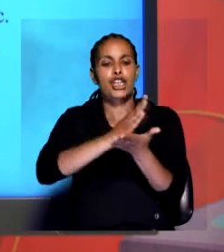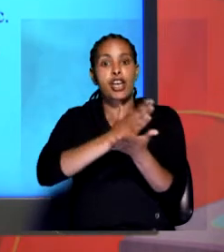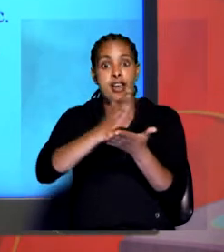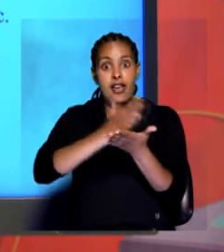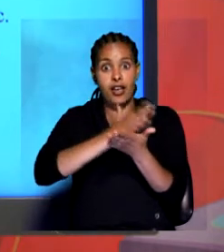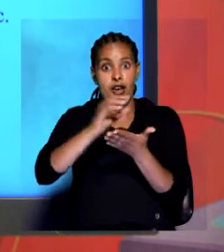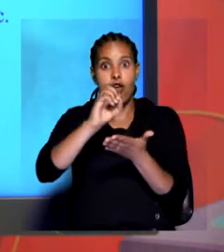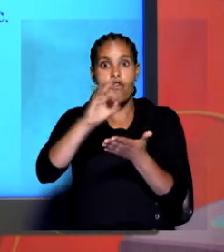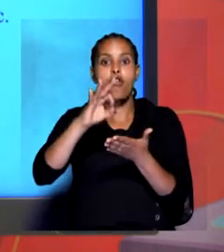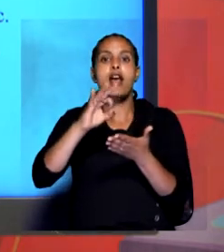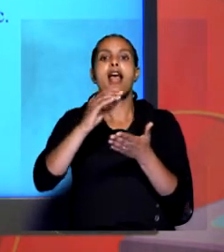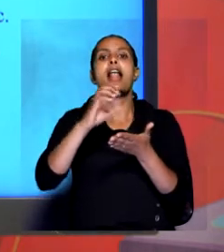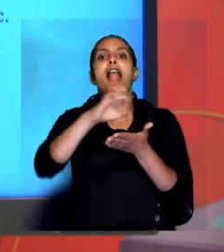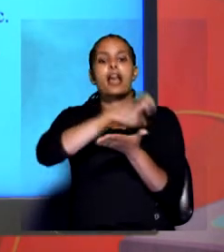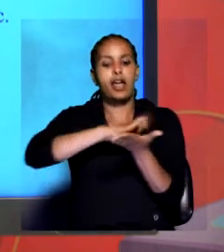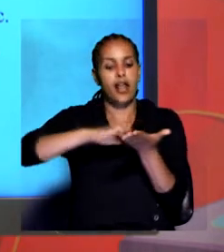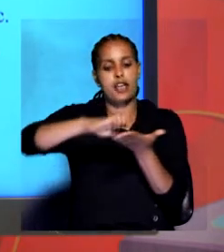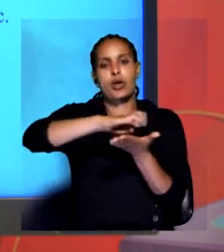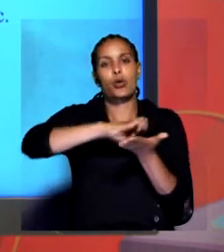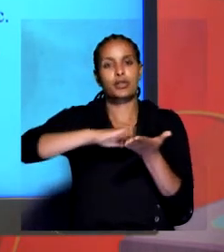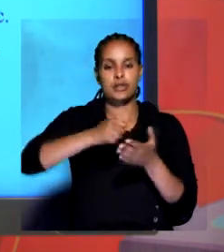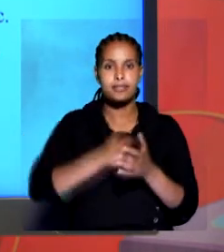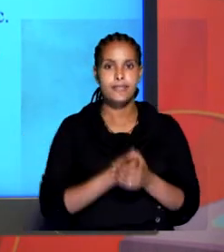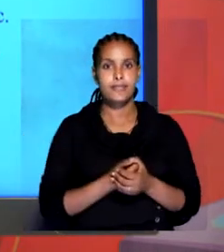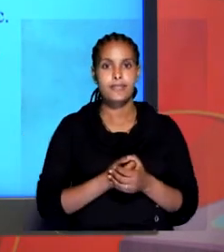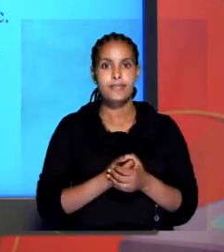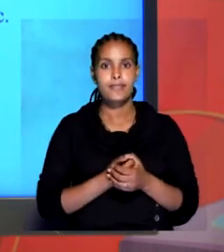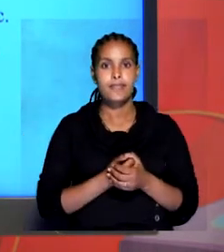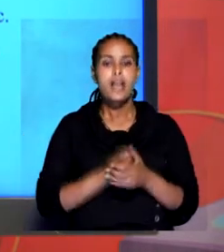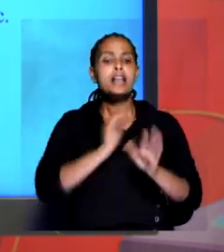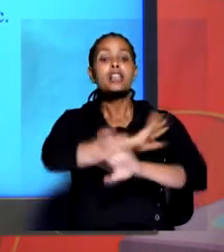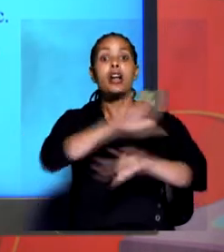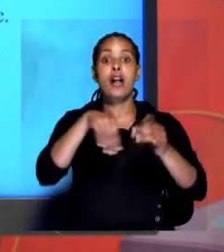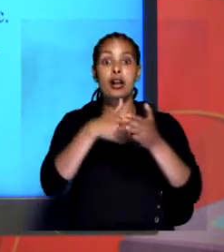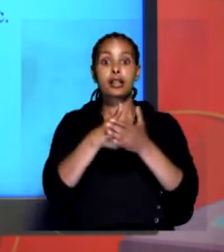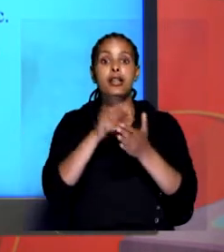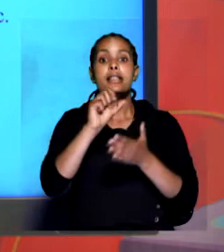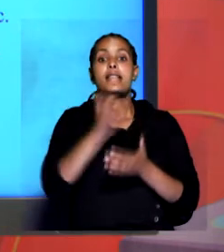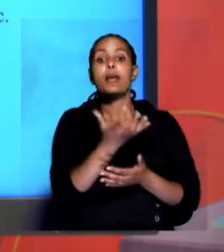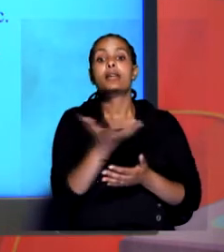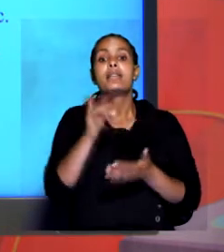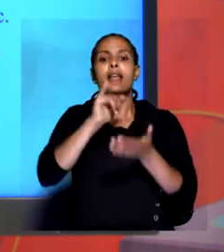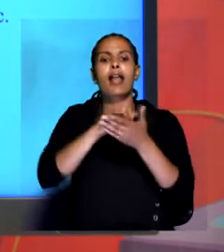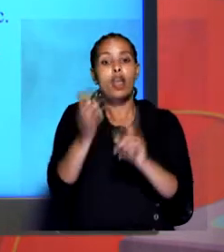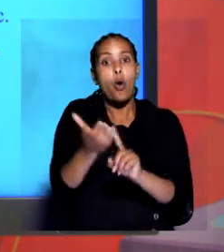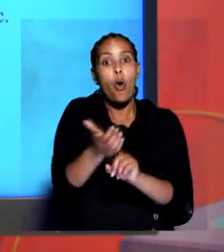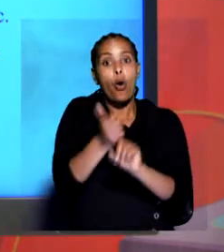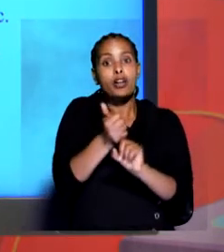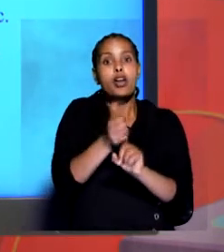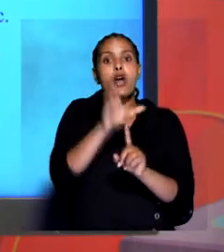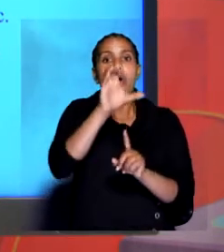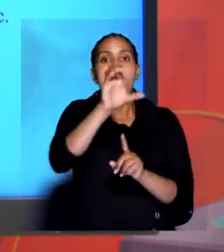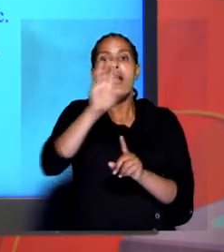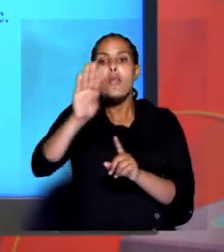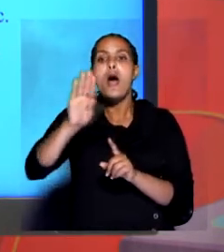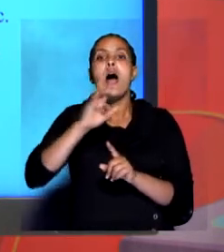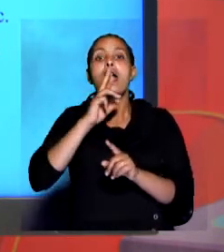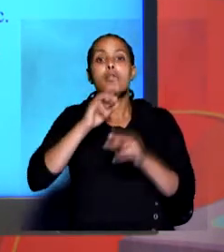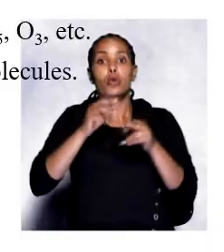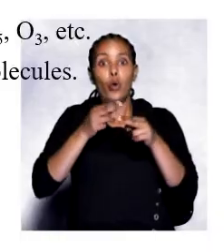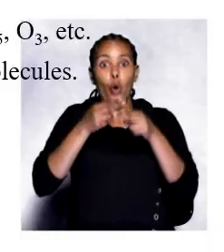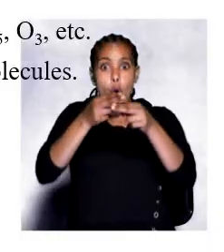of electrons. Sharing of electrons. Generally, substances that contain covalent bonds are